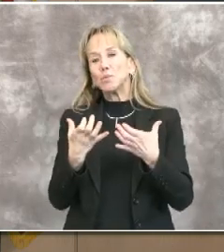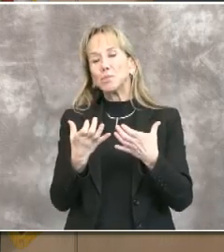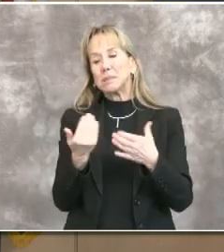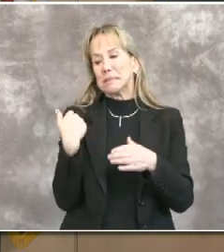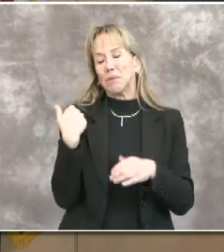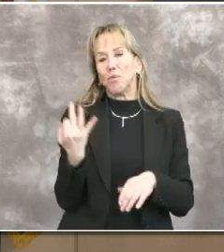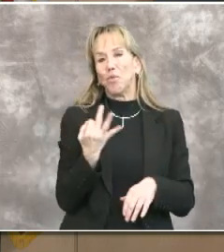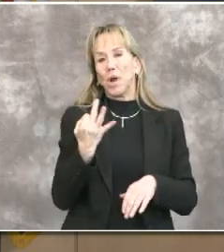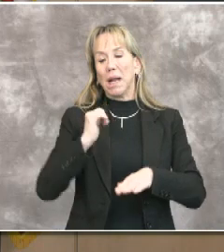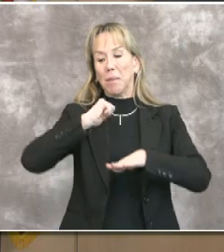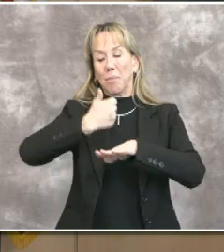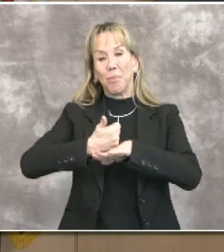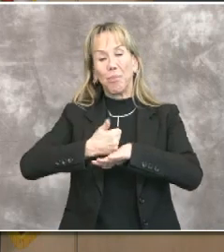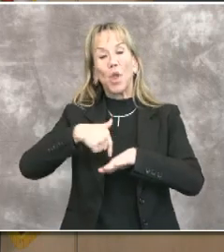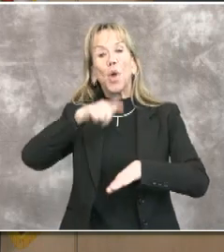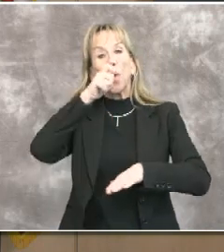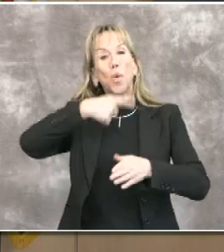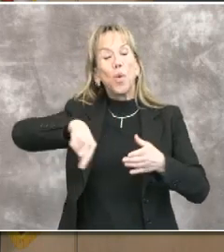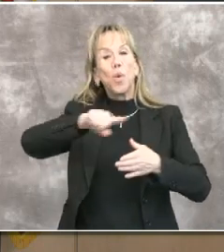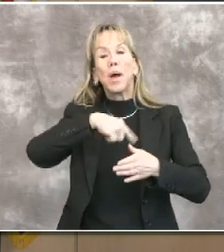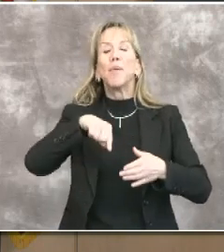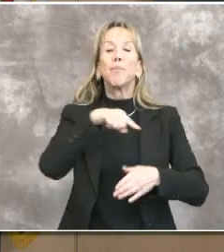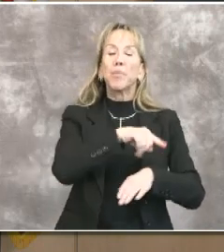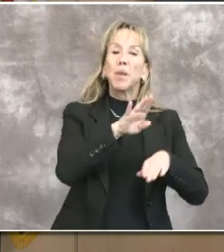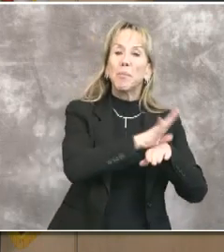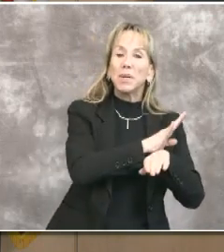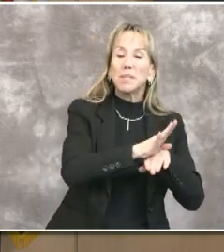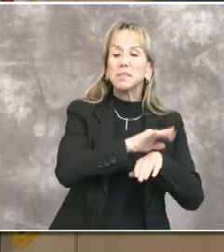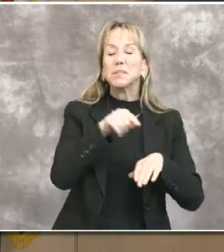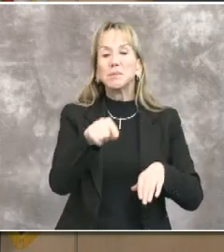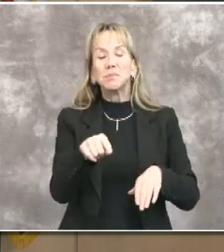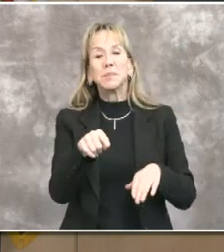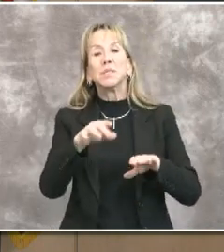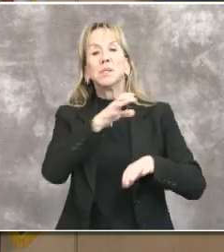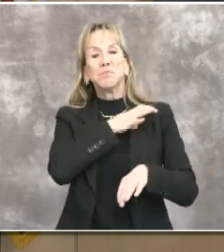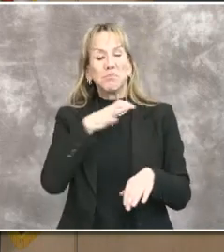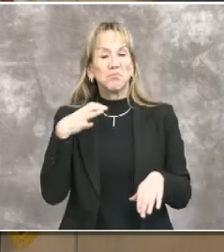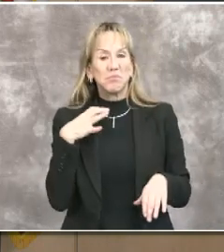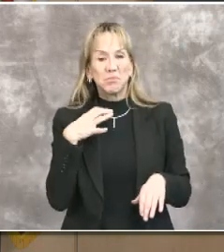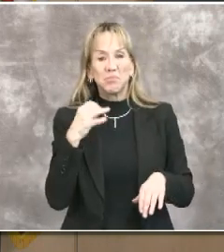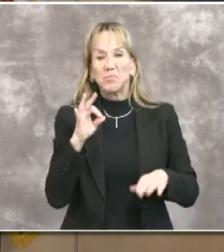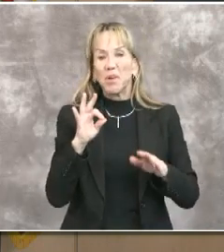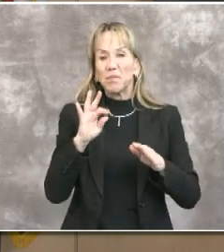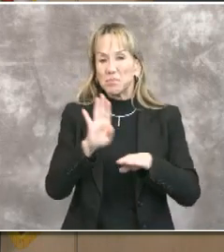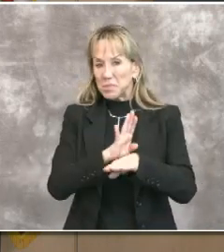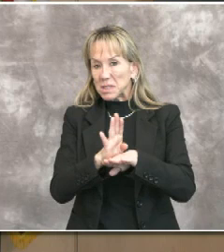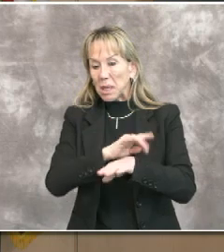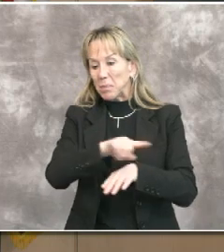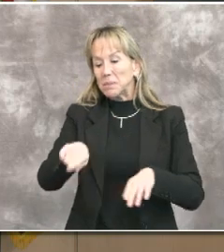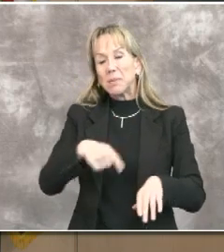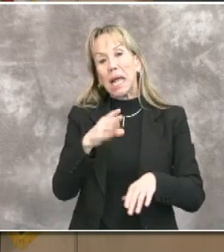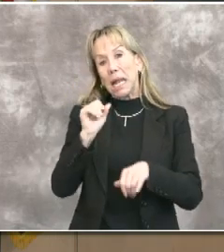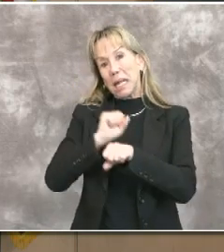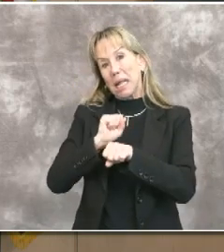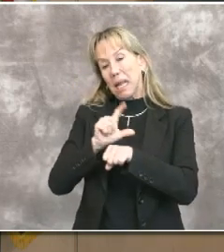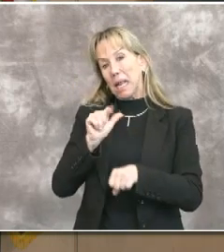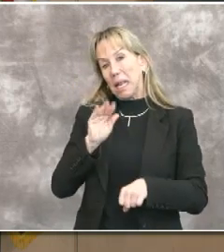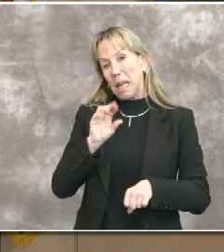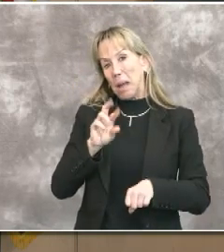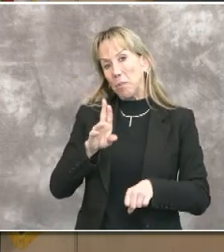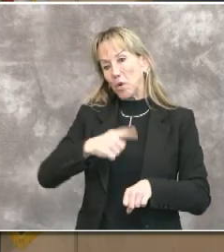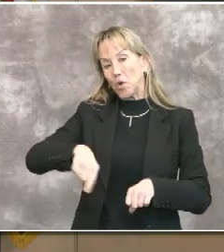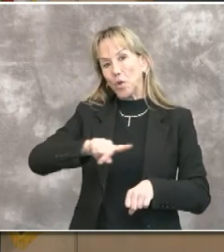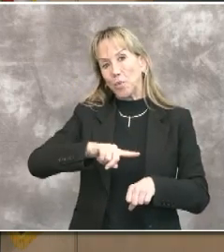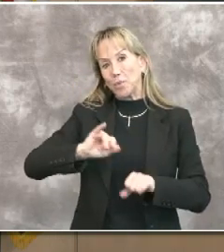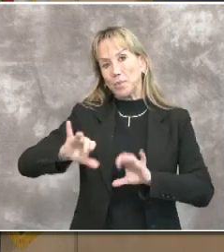from businesses, from chambers of commerce, and organized labor. And this group will hold regular meetings looking at